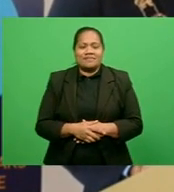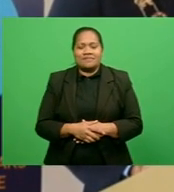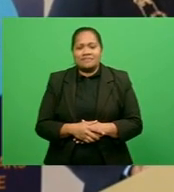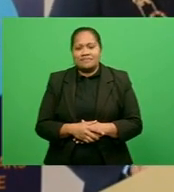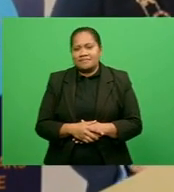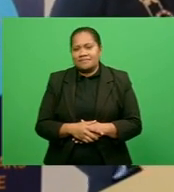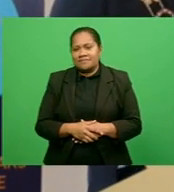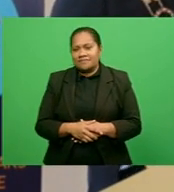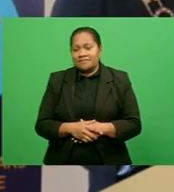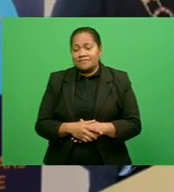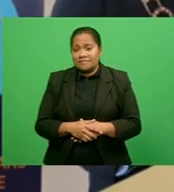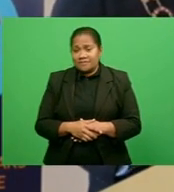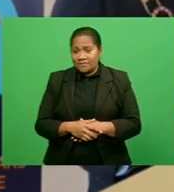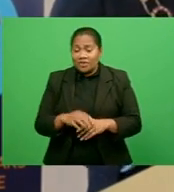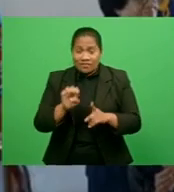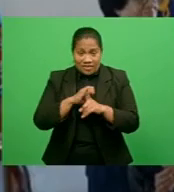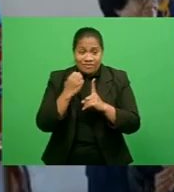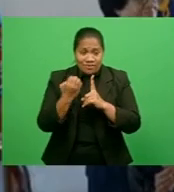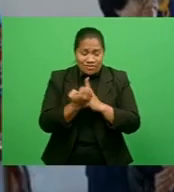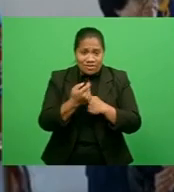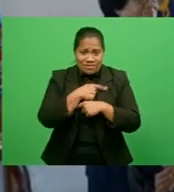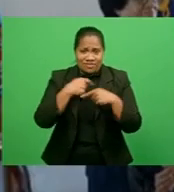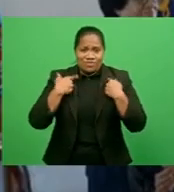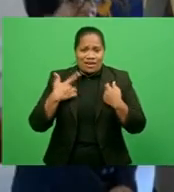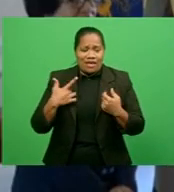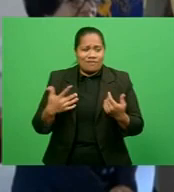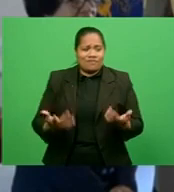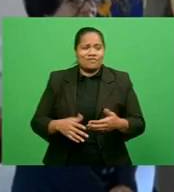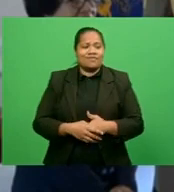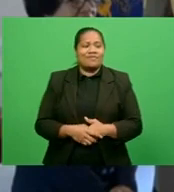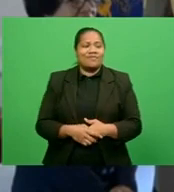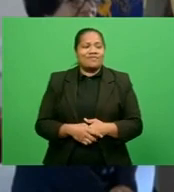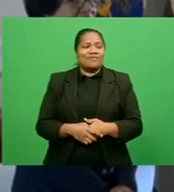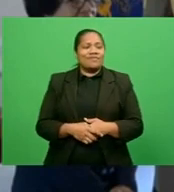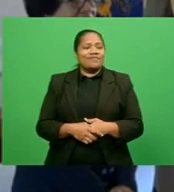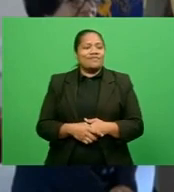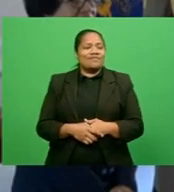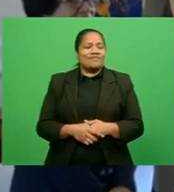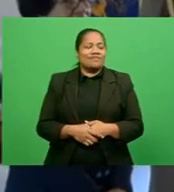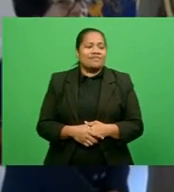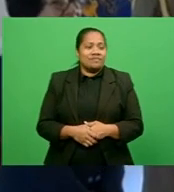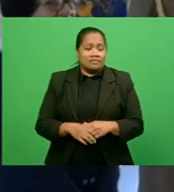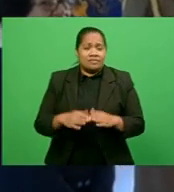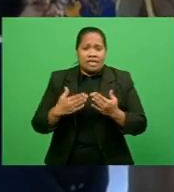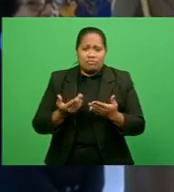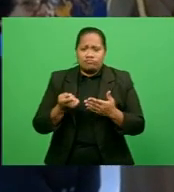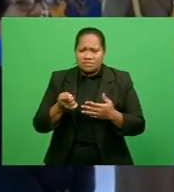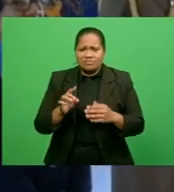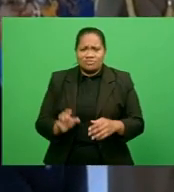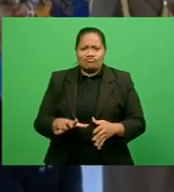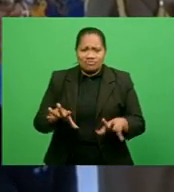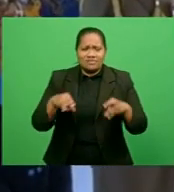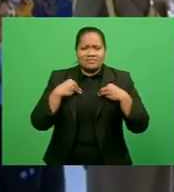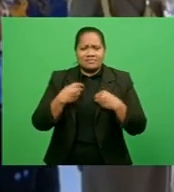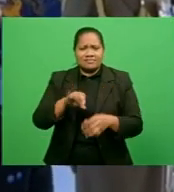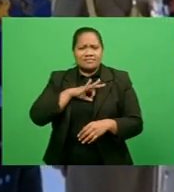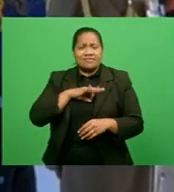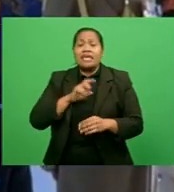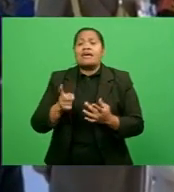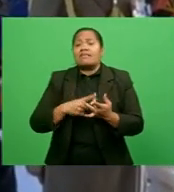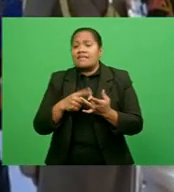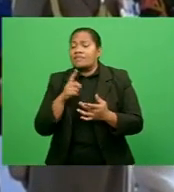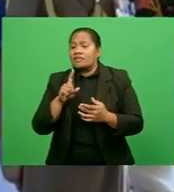global environment that we live in. These 32 are the first lot to receive the medal, with another ceremony scheduled for